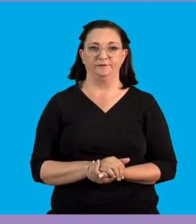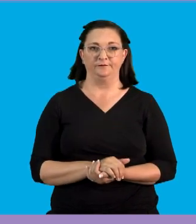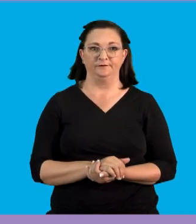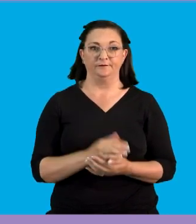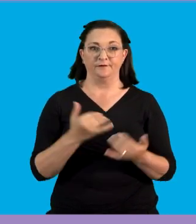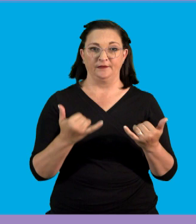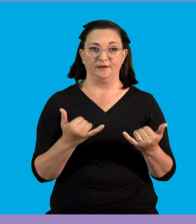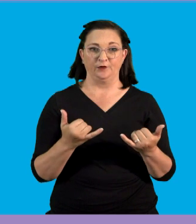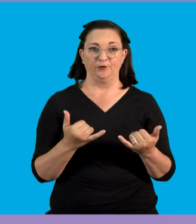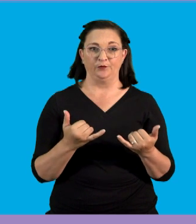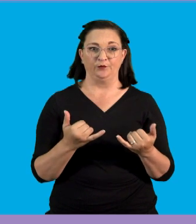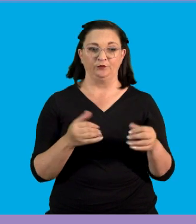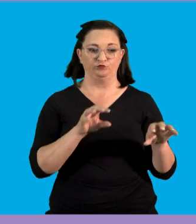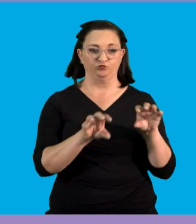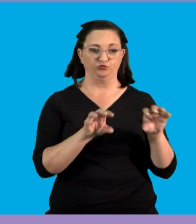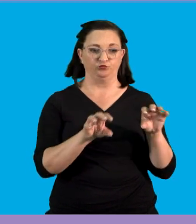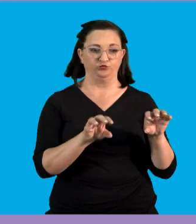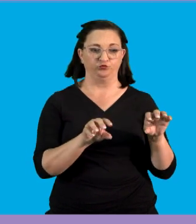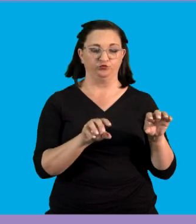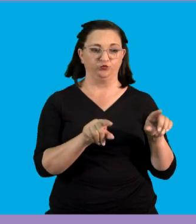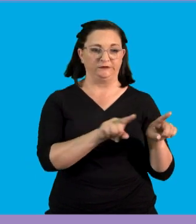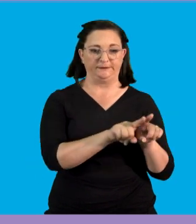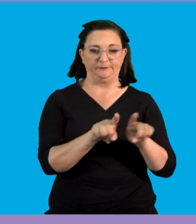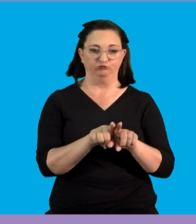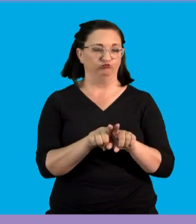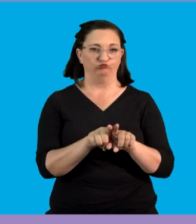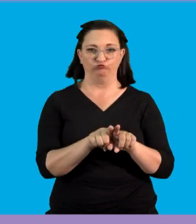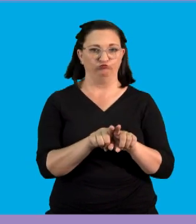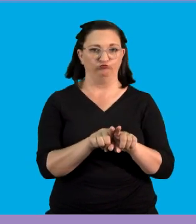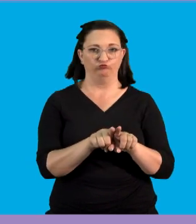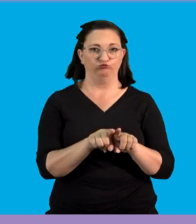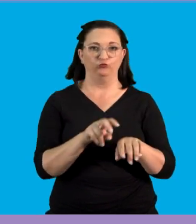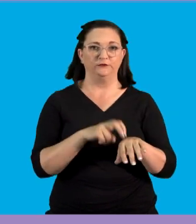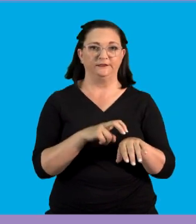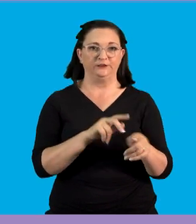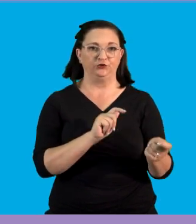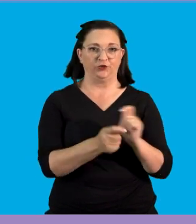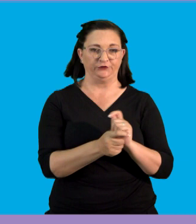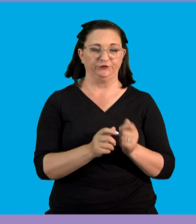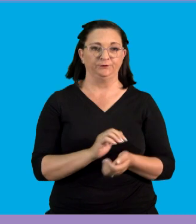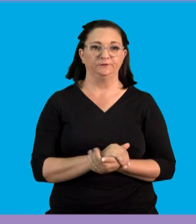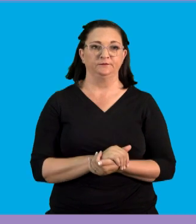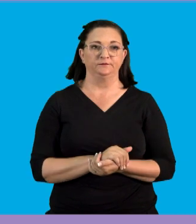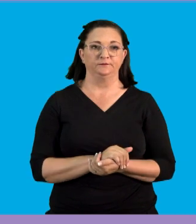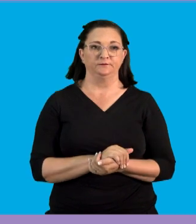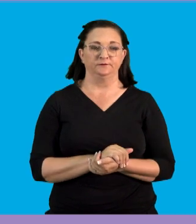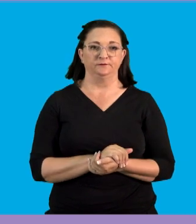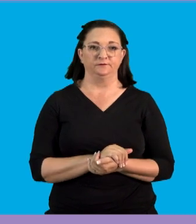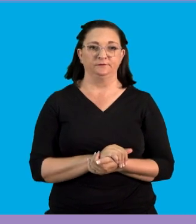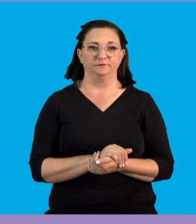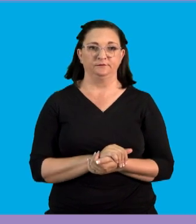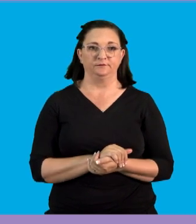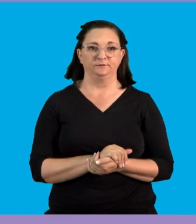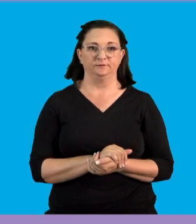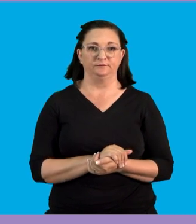26/5. Now we are working with two fractions that do not have the same denominator. How do we get them to the same